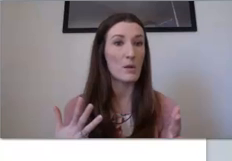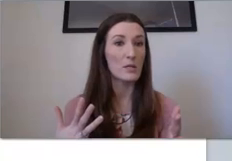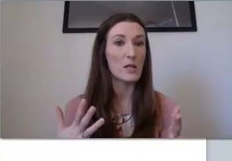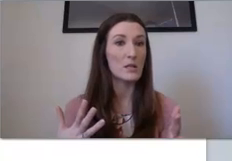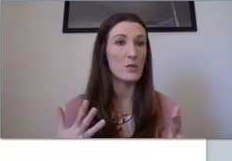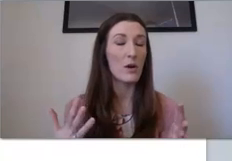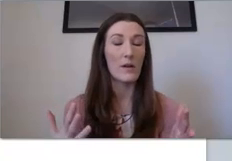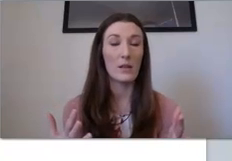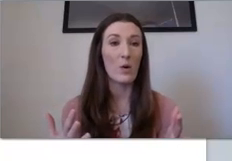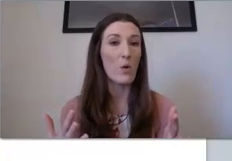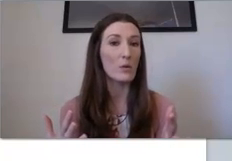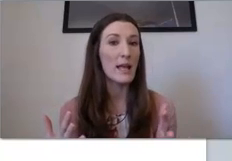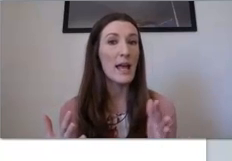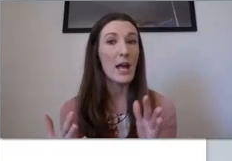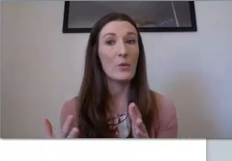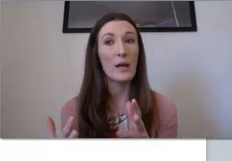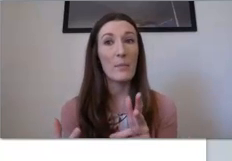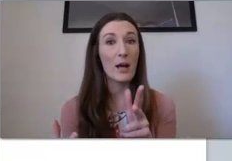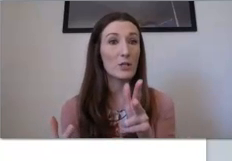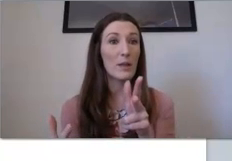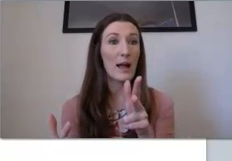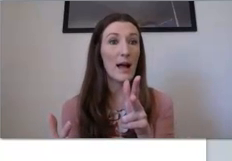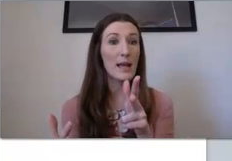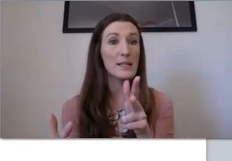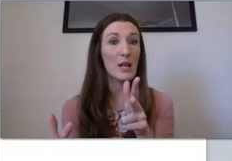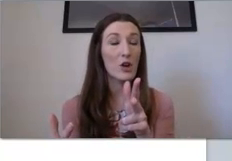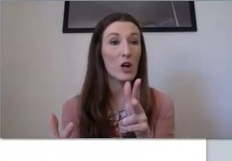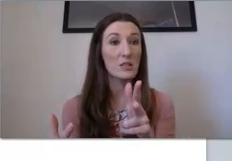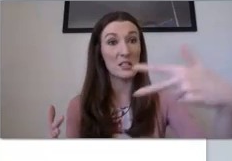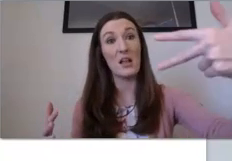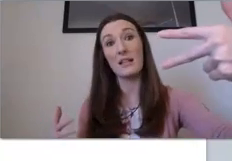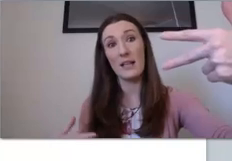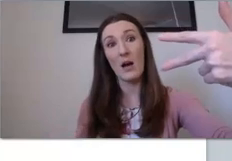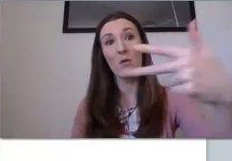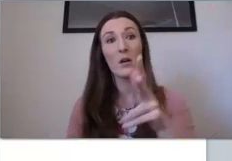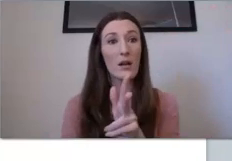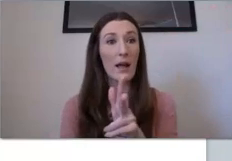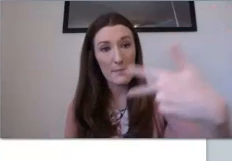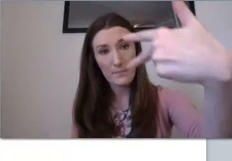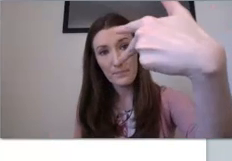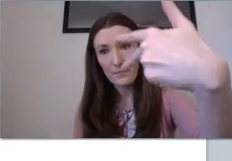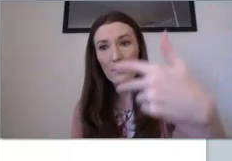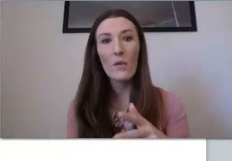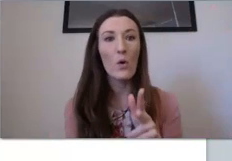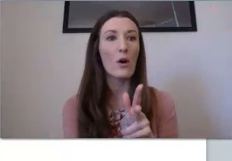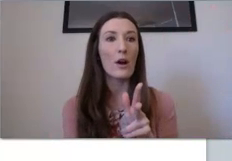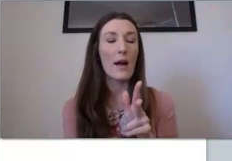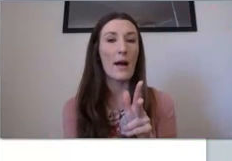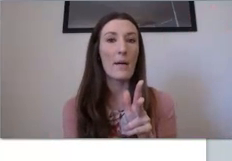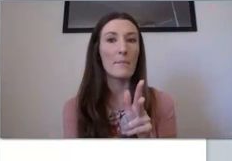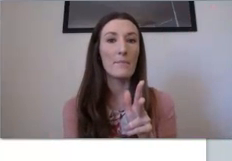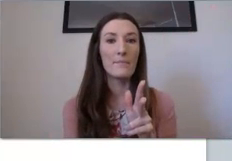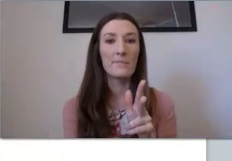the mountains or in the cold and you hit a patch of black ice and your card slides out, okay?